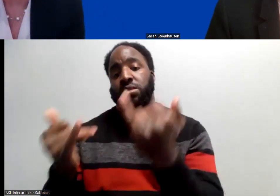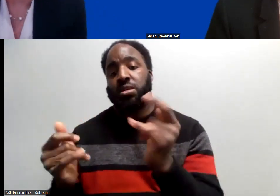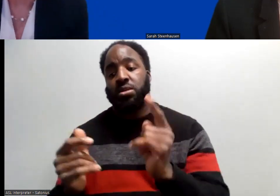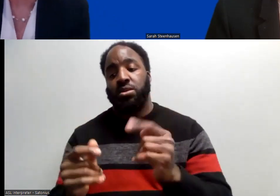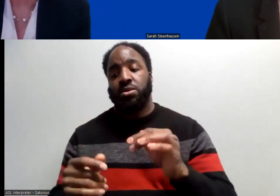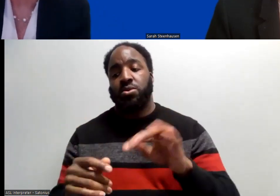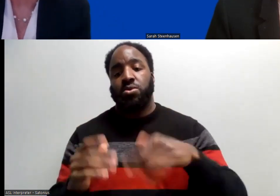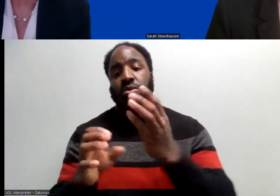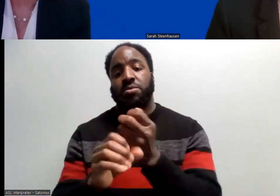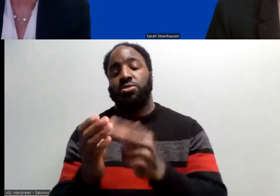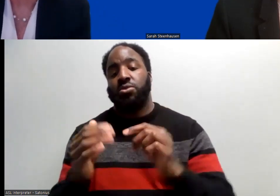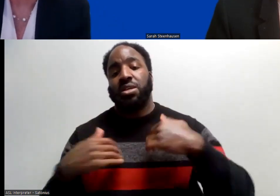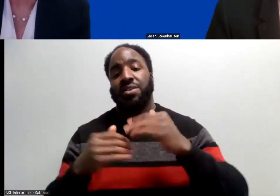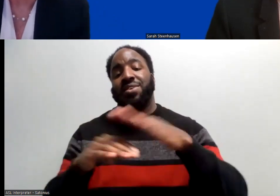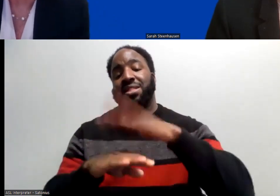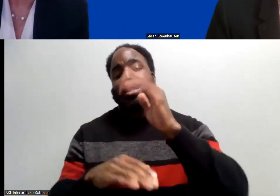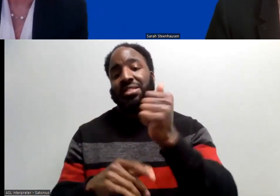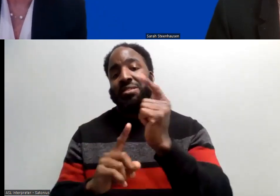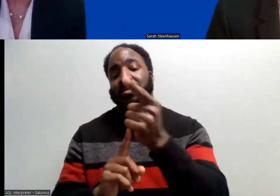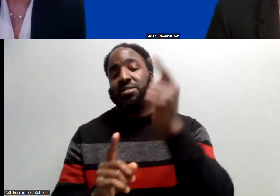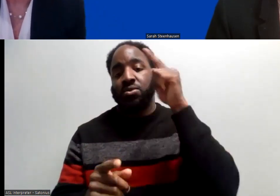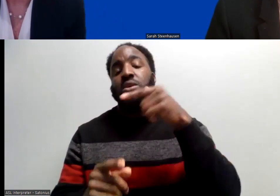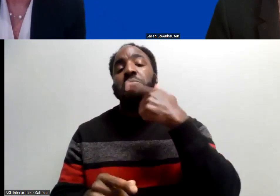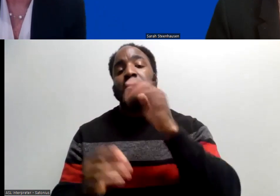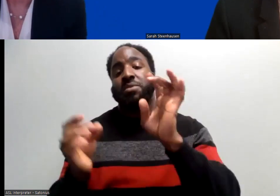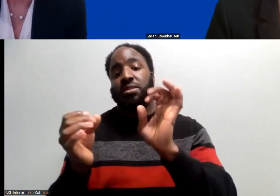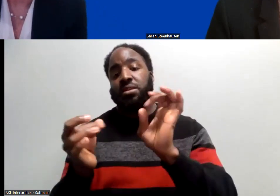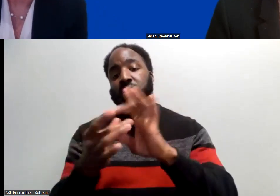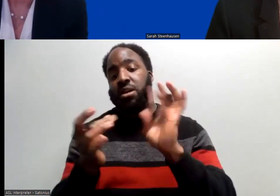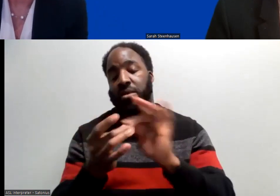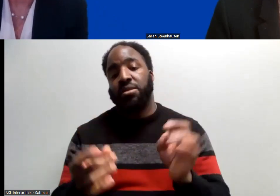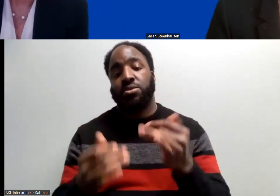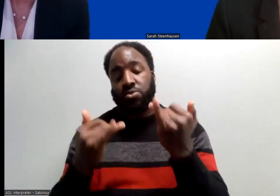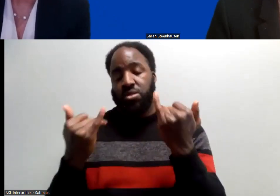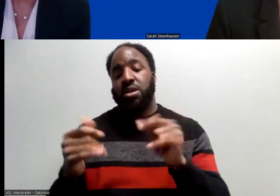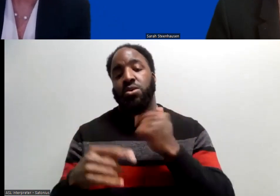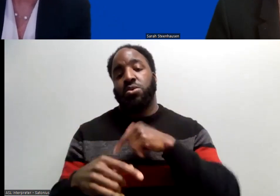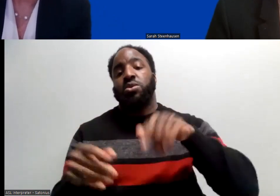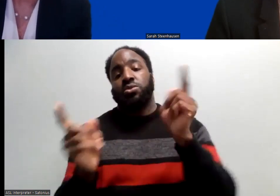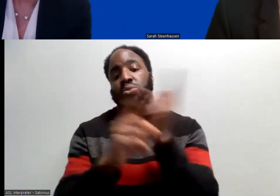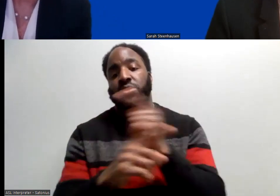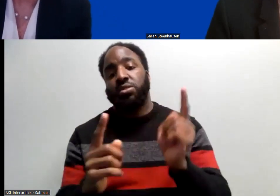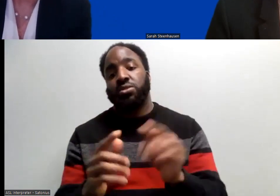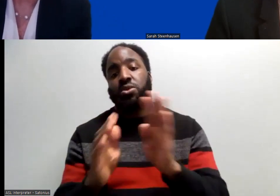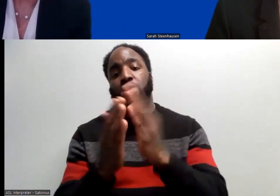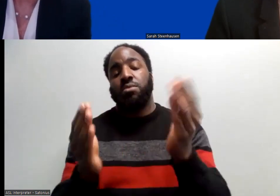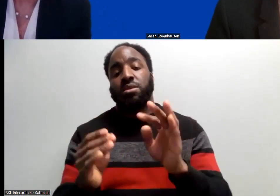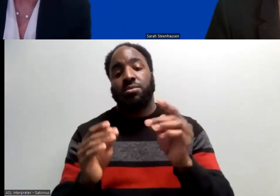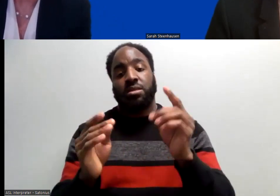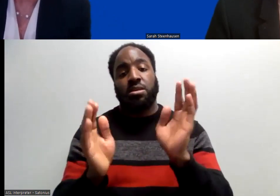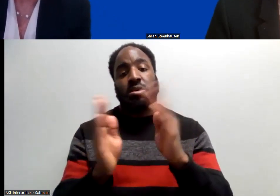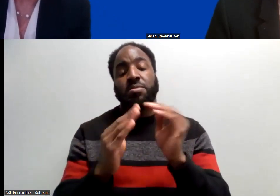make sure we have at least 10 minutes for public comment. So we're going to now switch to opening up the meeting to the